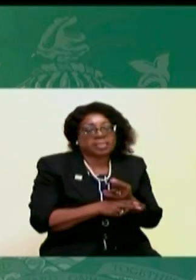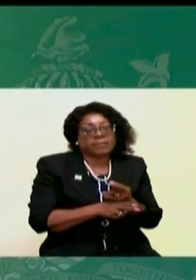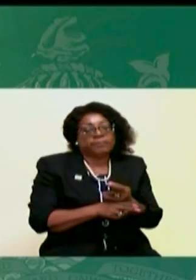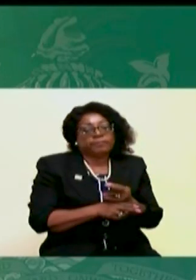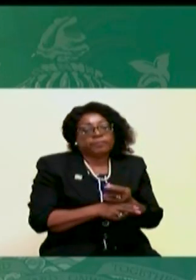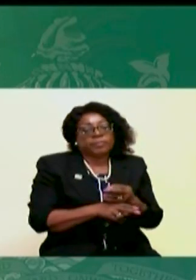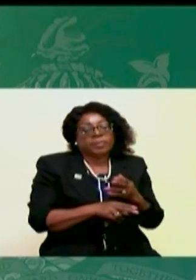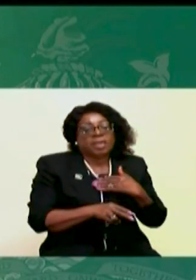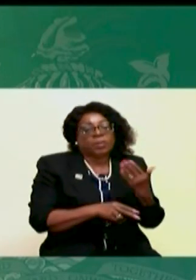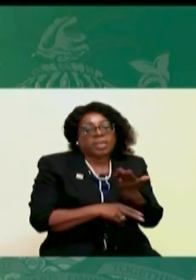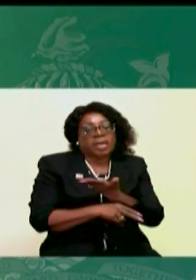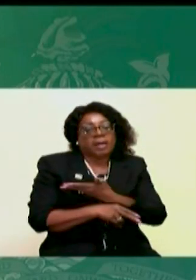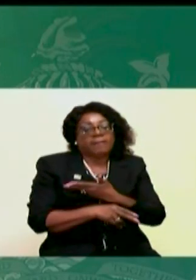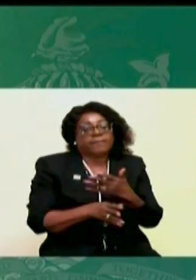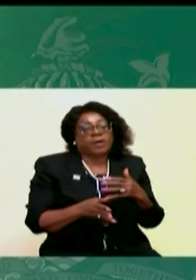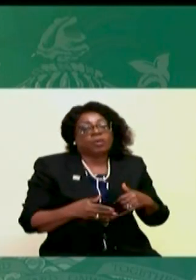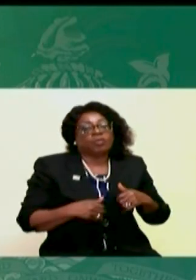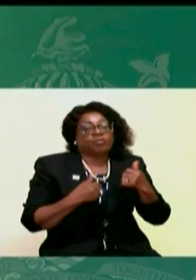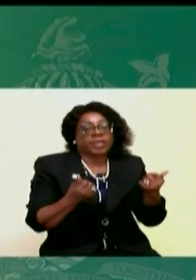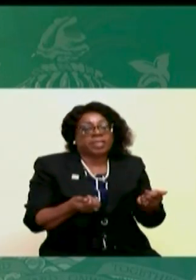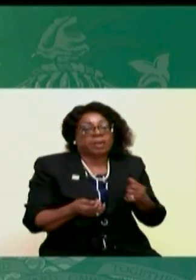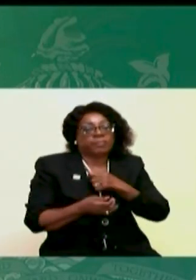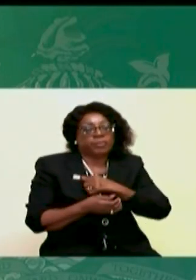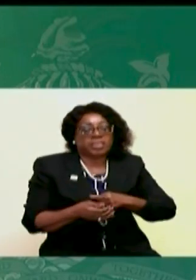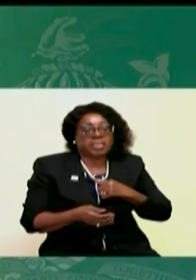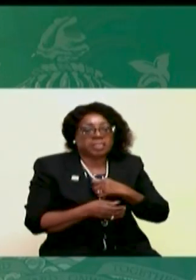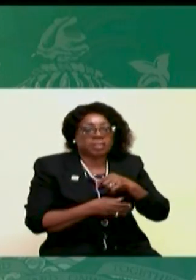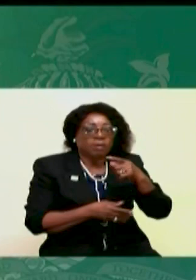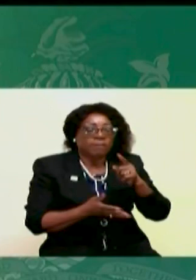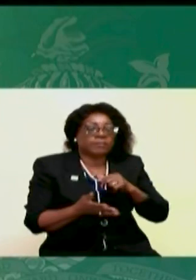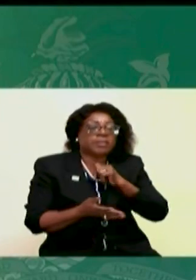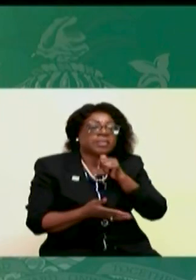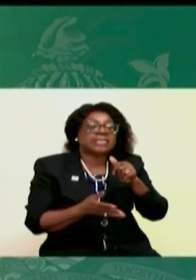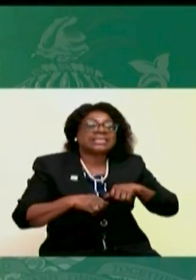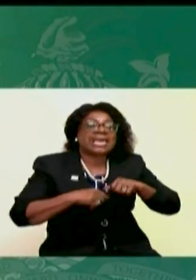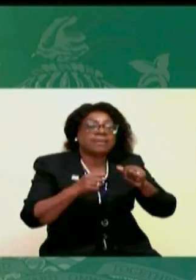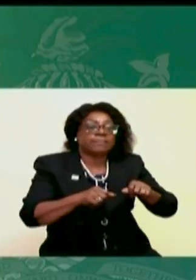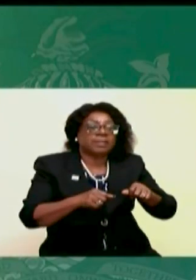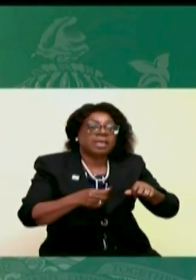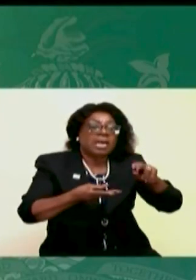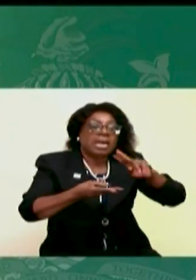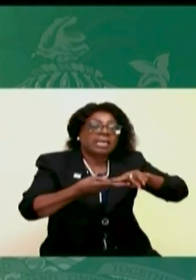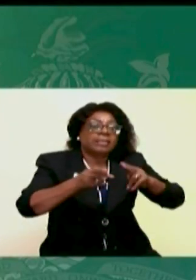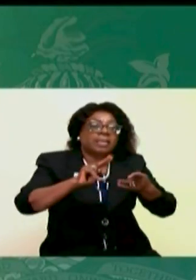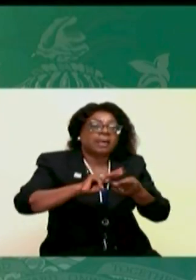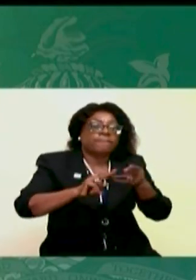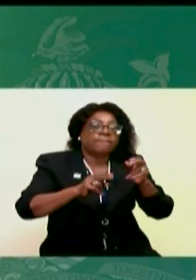have a greater appreciation in our country of the disabled. And the numbers in our country,